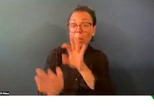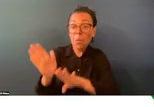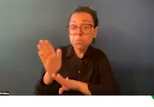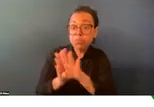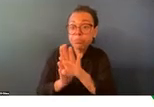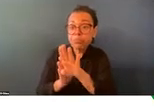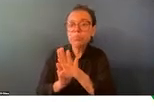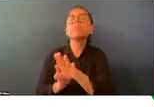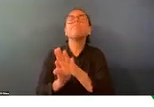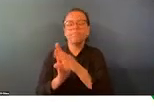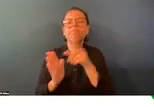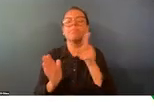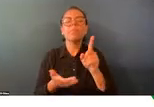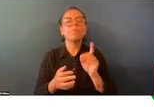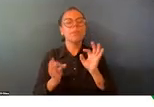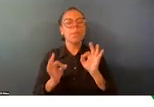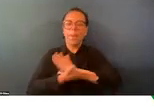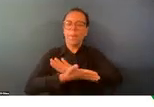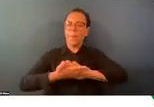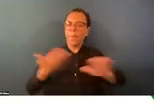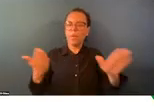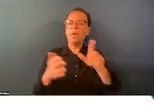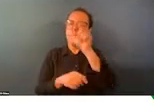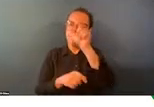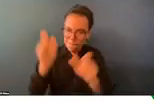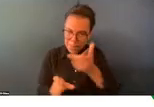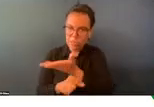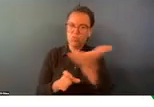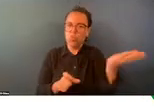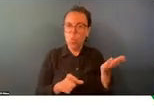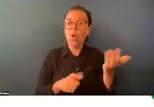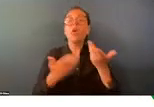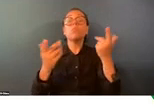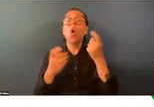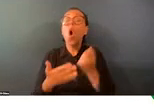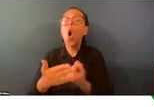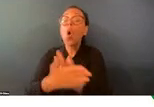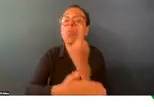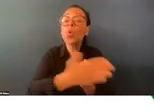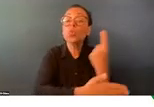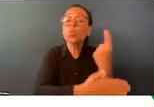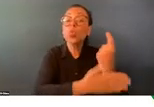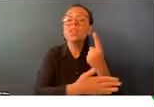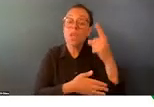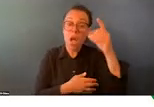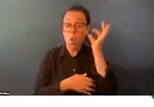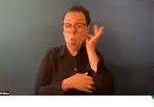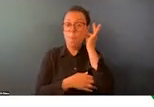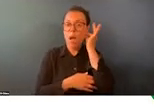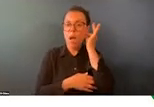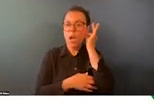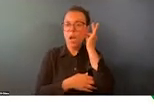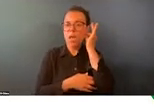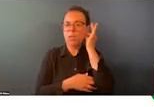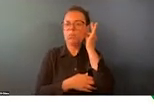sanitation. Equidev urges women's full and effective participation in equal opportunities for leadership at all levels